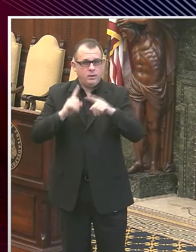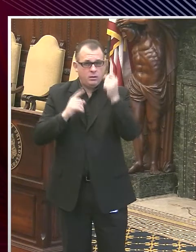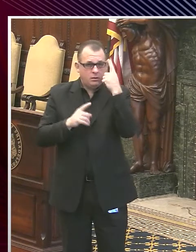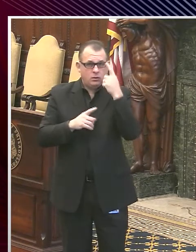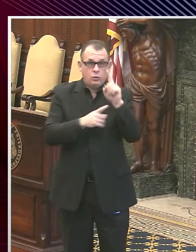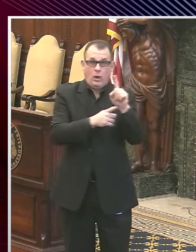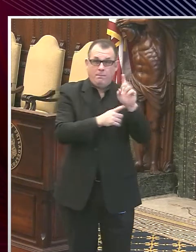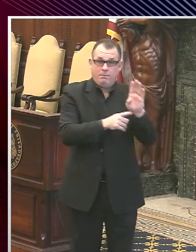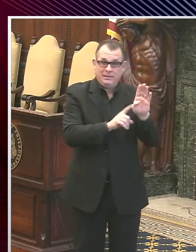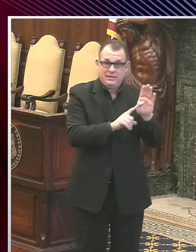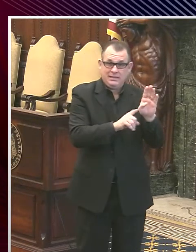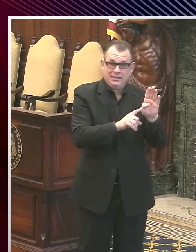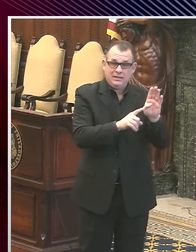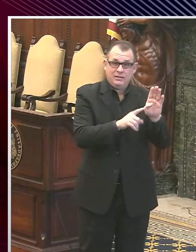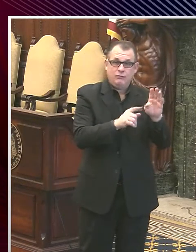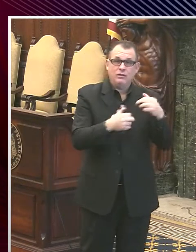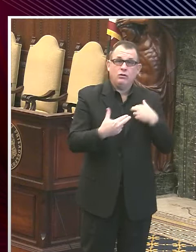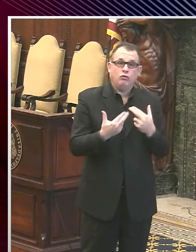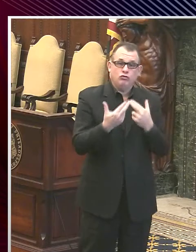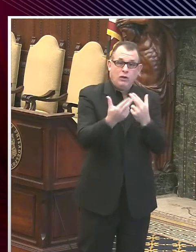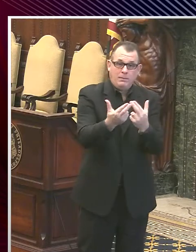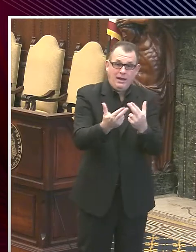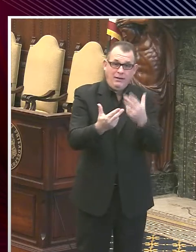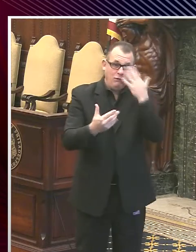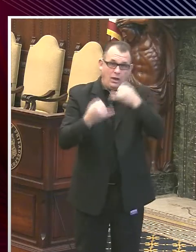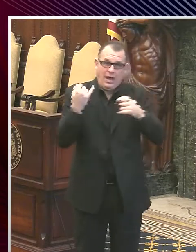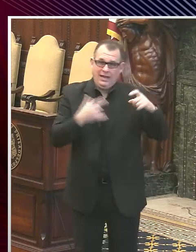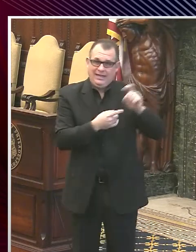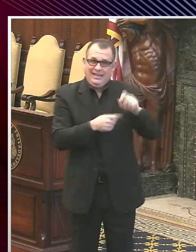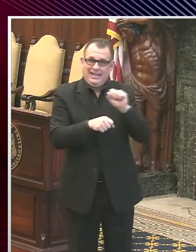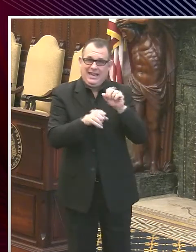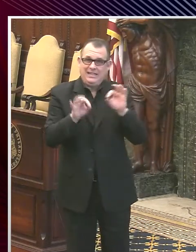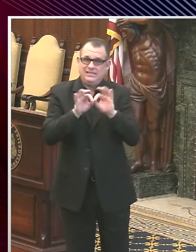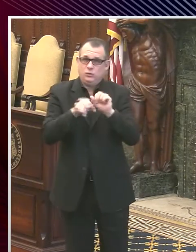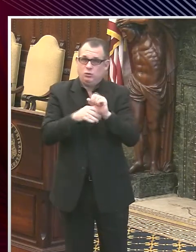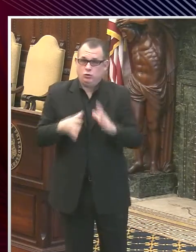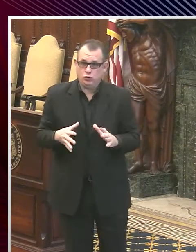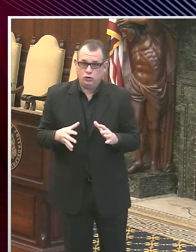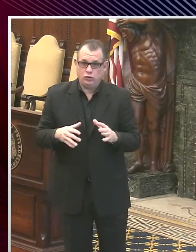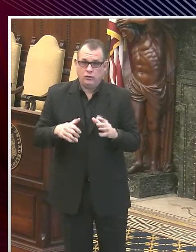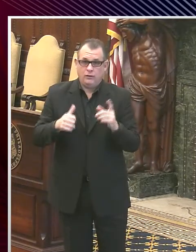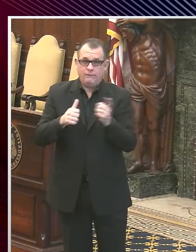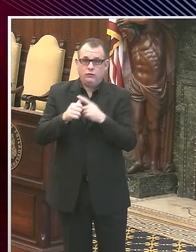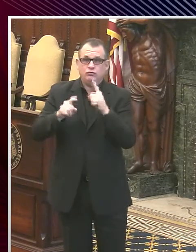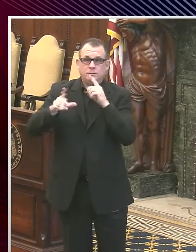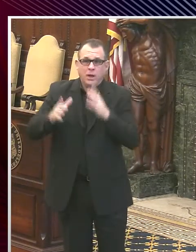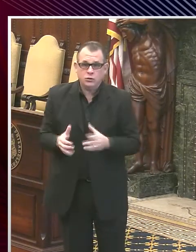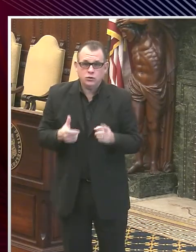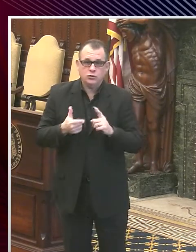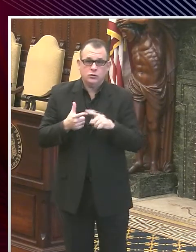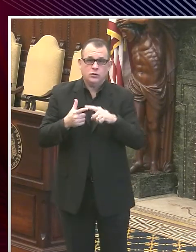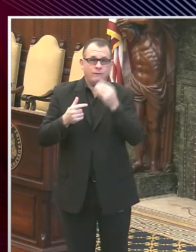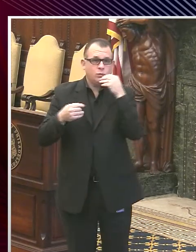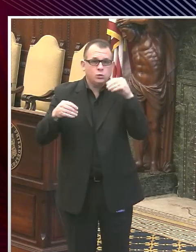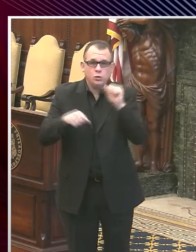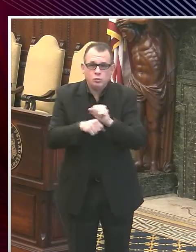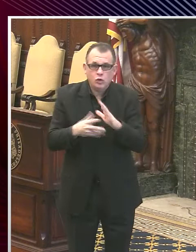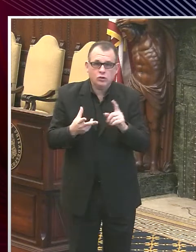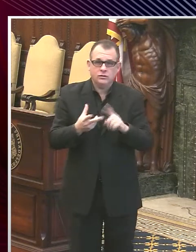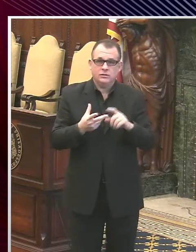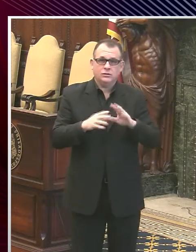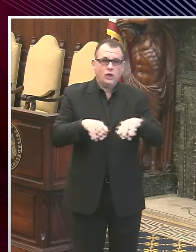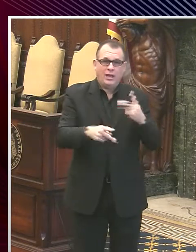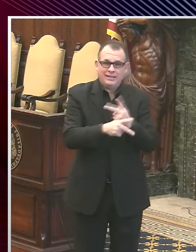For phase 1B, the group recommended first frontline essential workers, such as first responders, grocery store